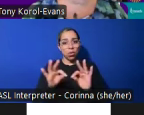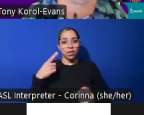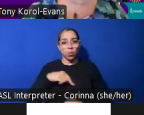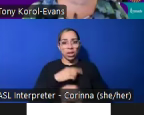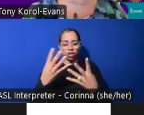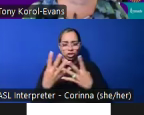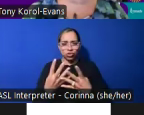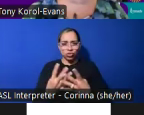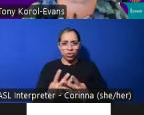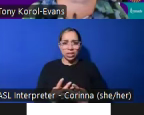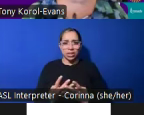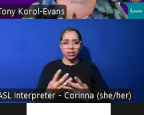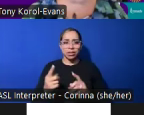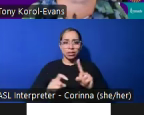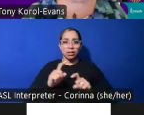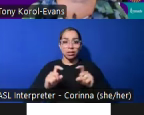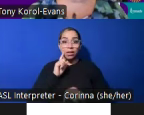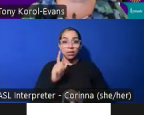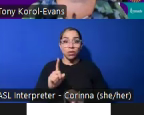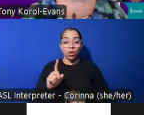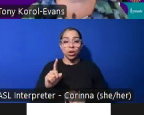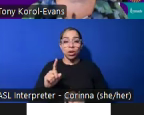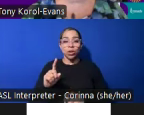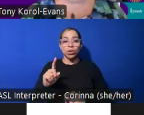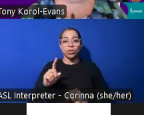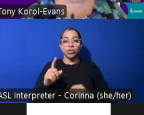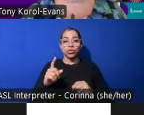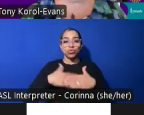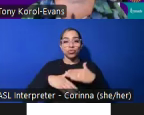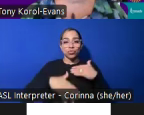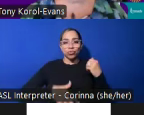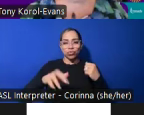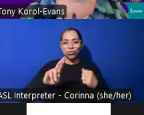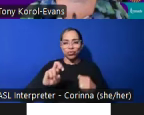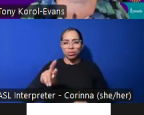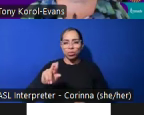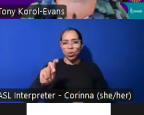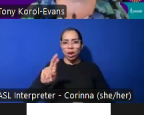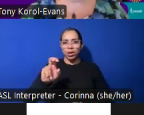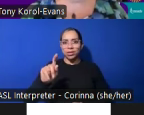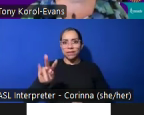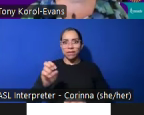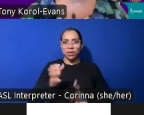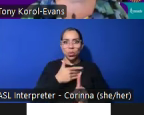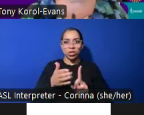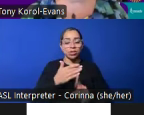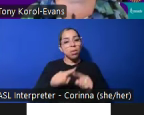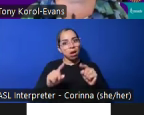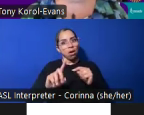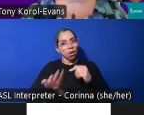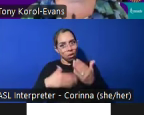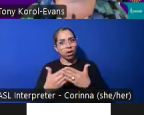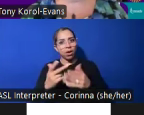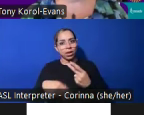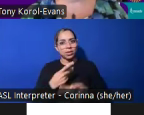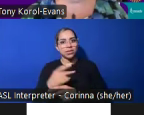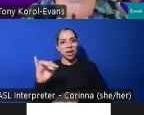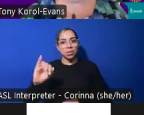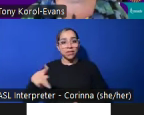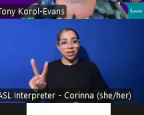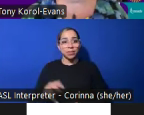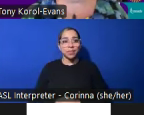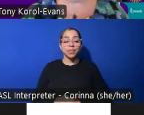just reproductive coercion, but all forms of intimate partner sexual violence. Prior intimate partner sexual violence increases